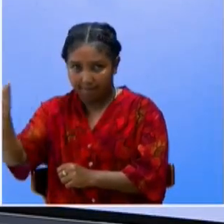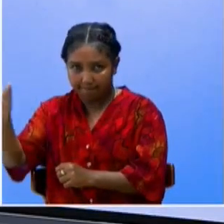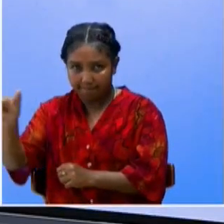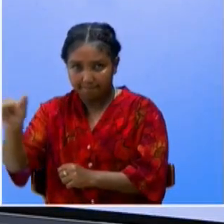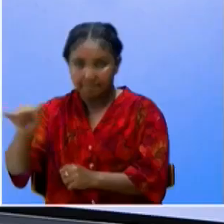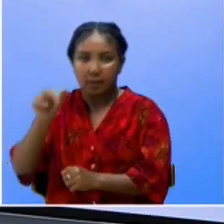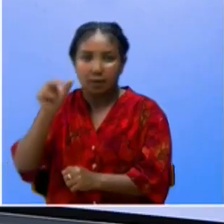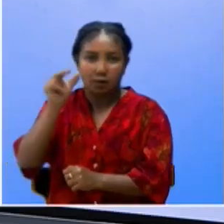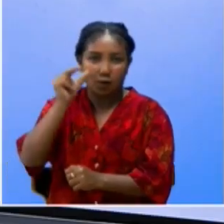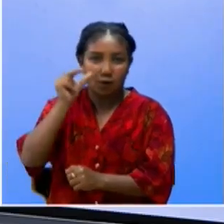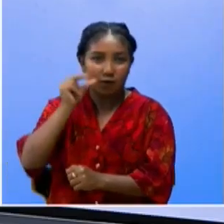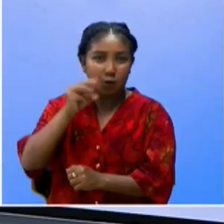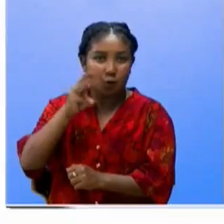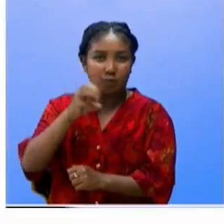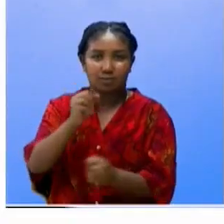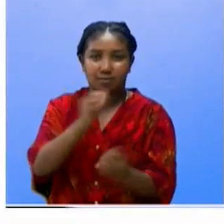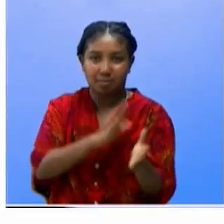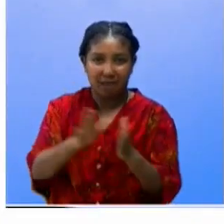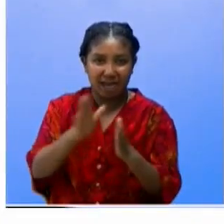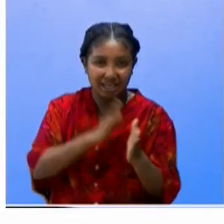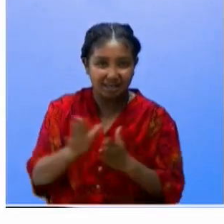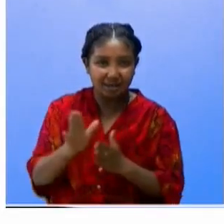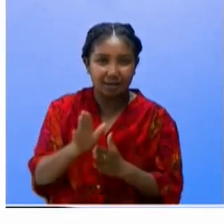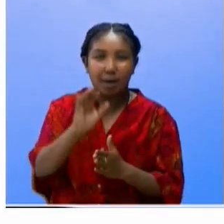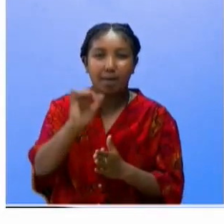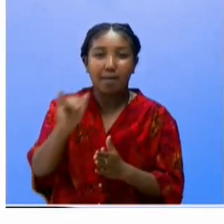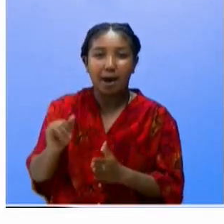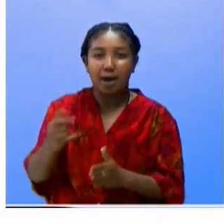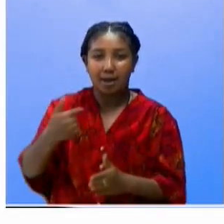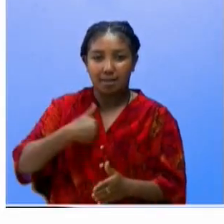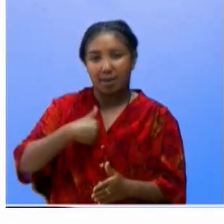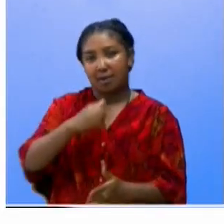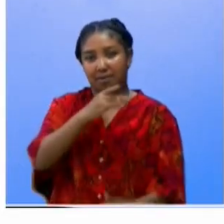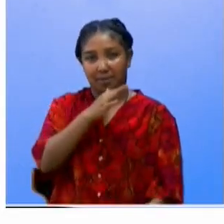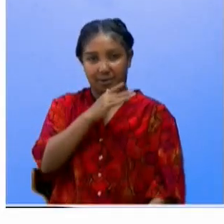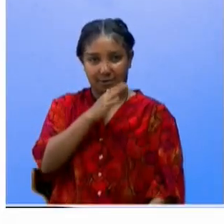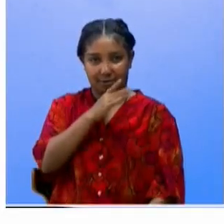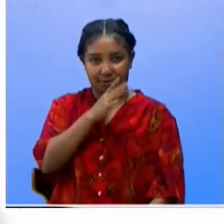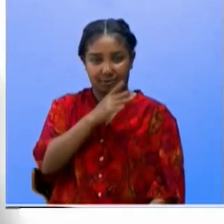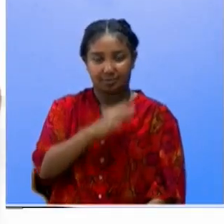Coffee was made by my mother.